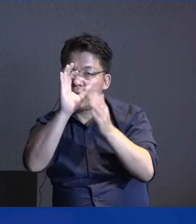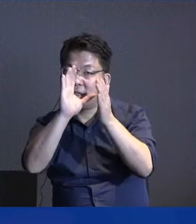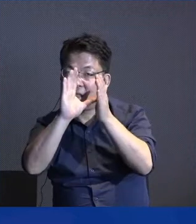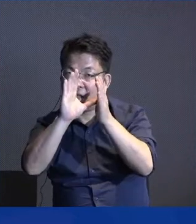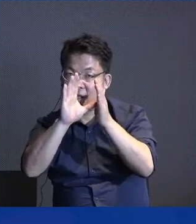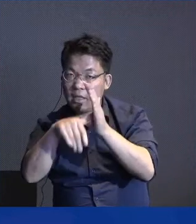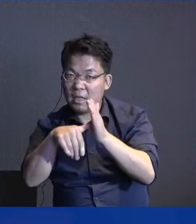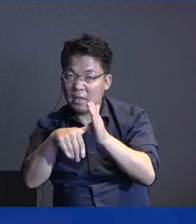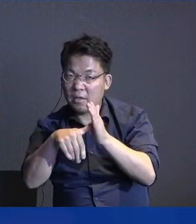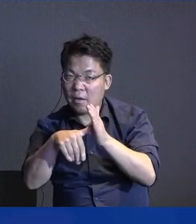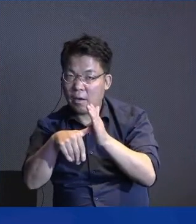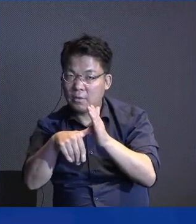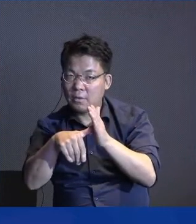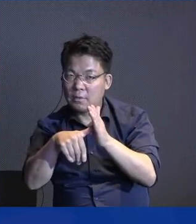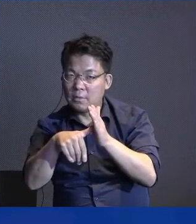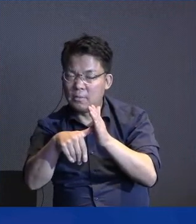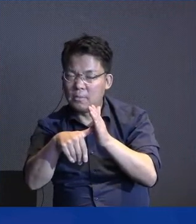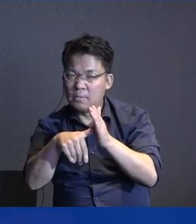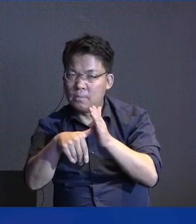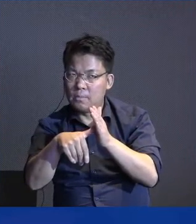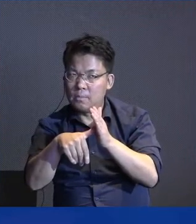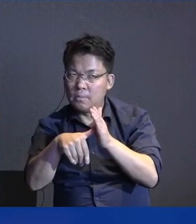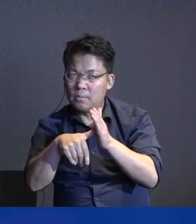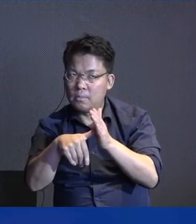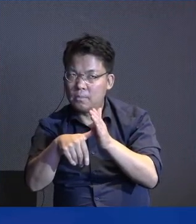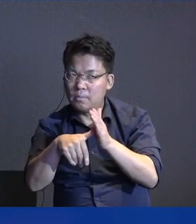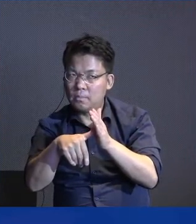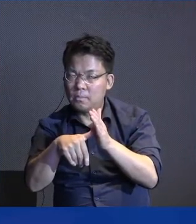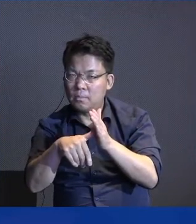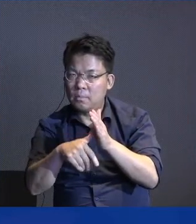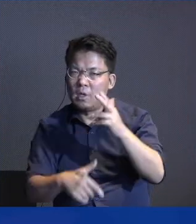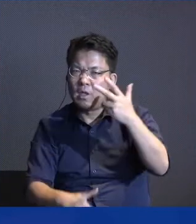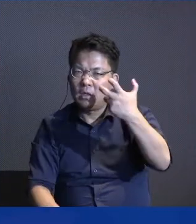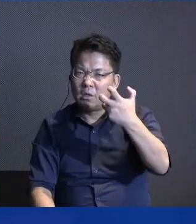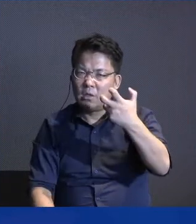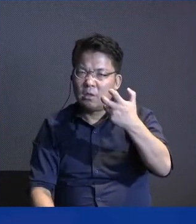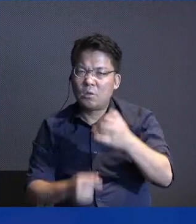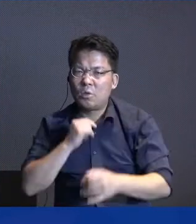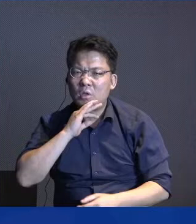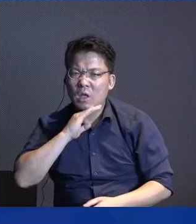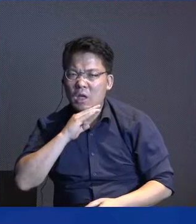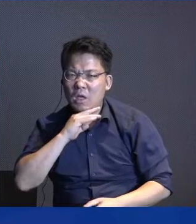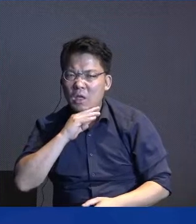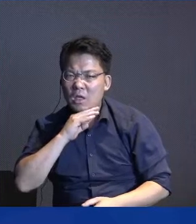and among the oldest old is over 60%.